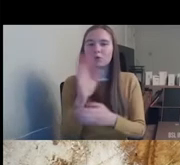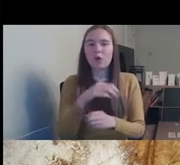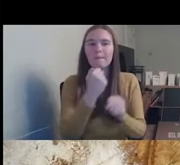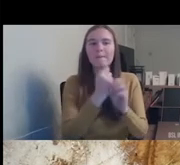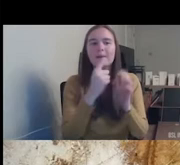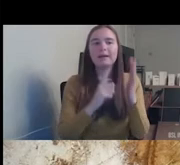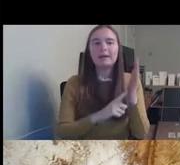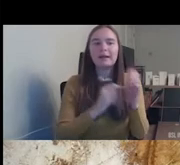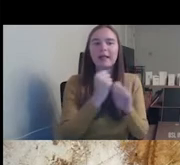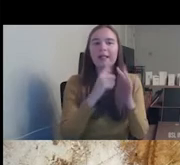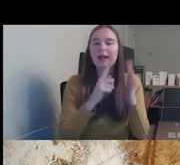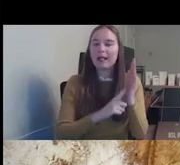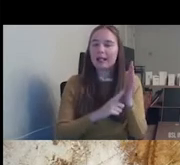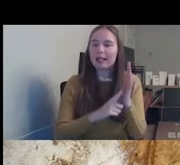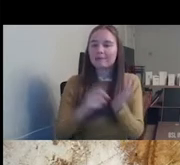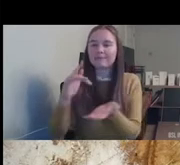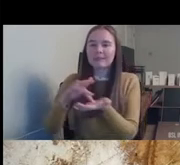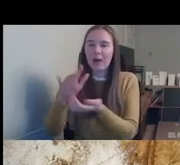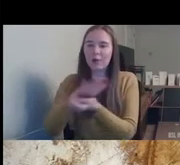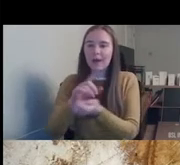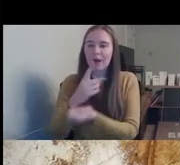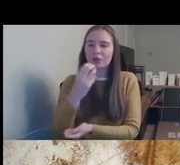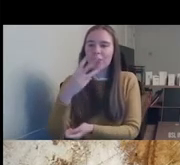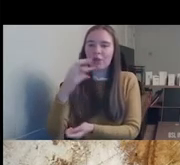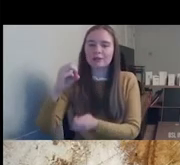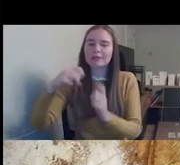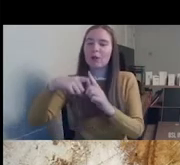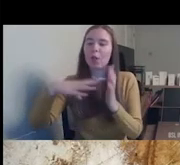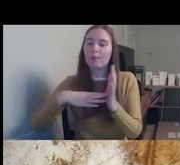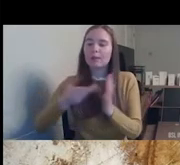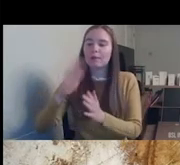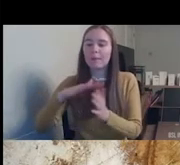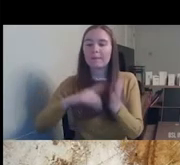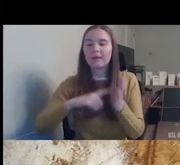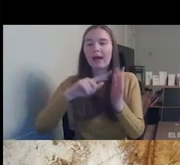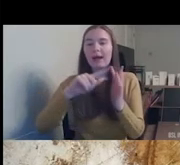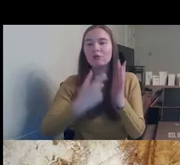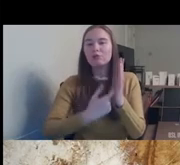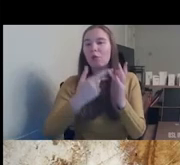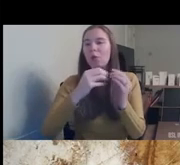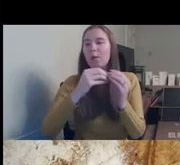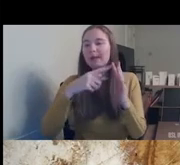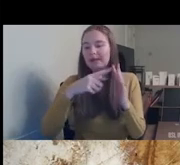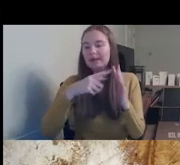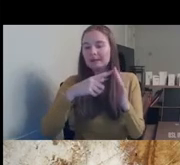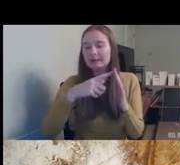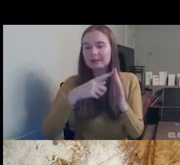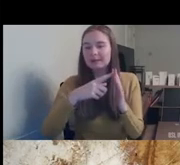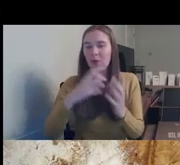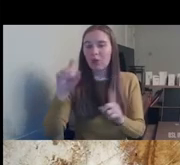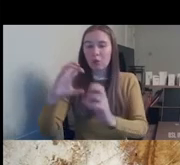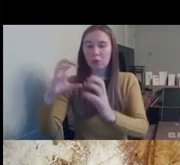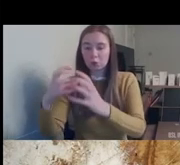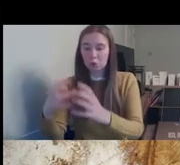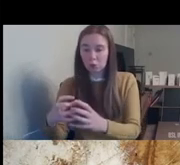town about 130 kilometers from Nairobi. And we transported those stones. Initially,